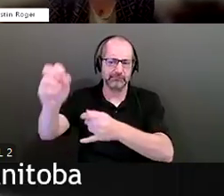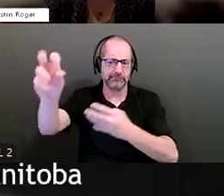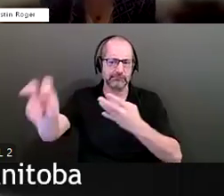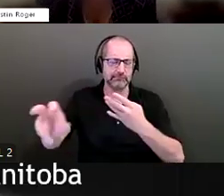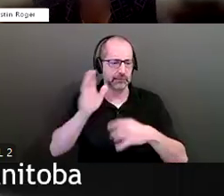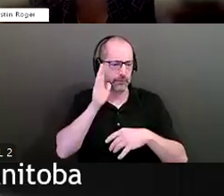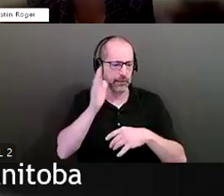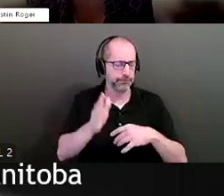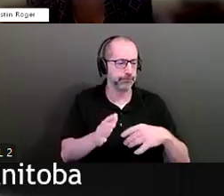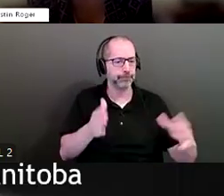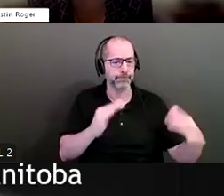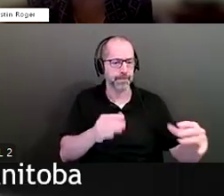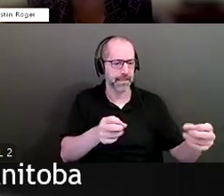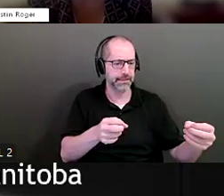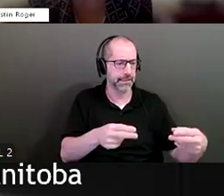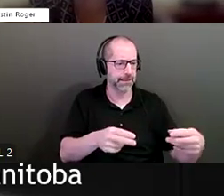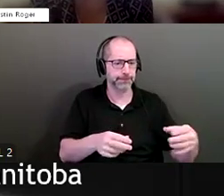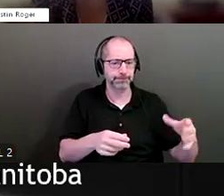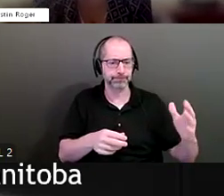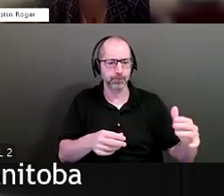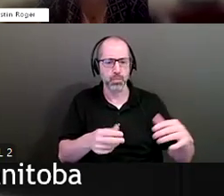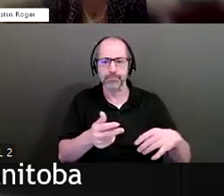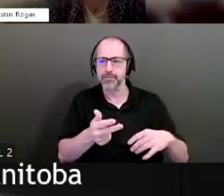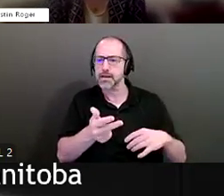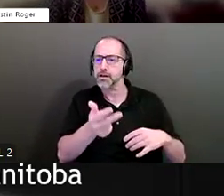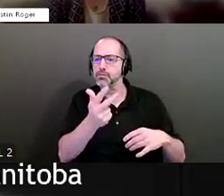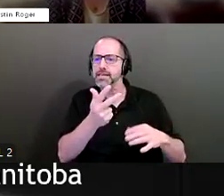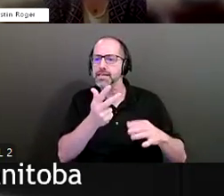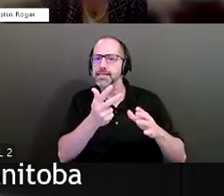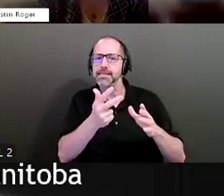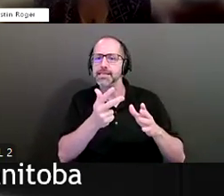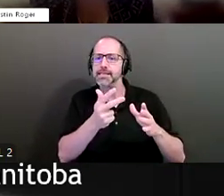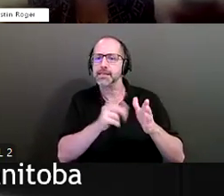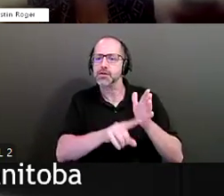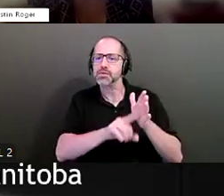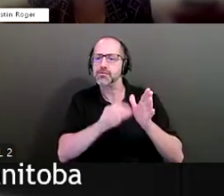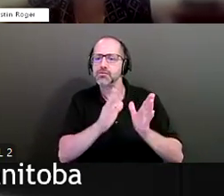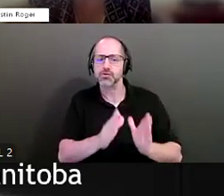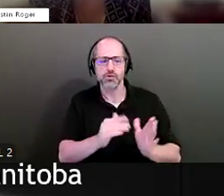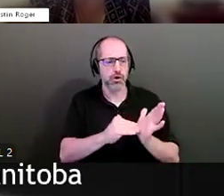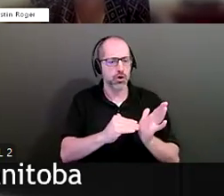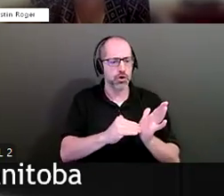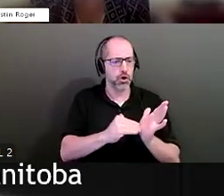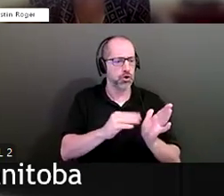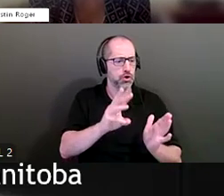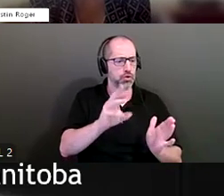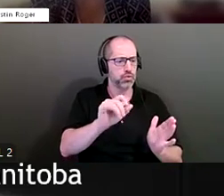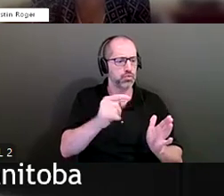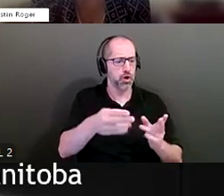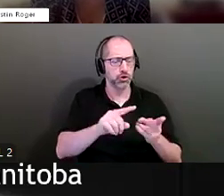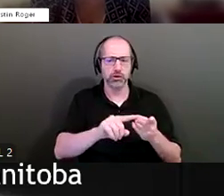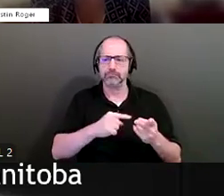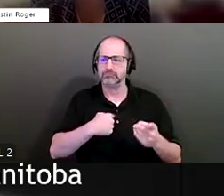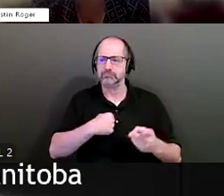So we did have three researchers. Dr. Walsh is situated in Alberta. I'm in Manitoba.